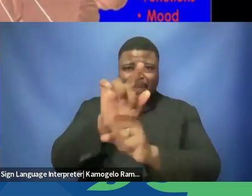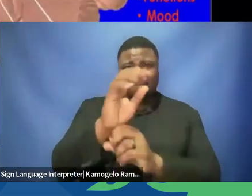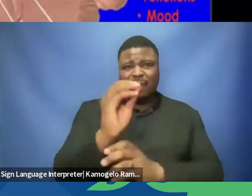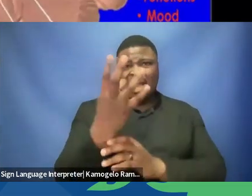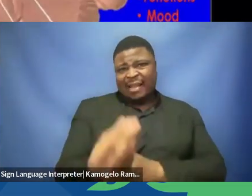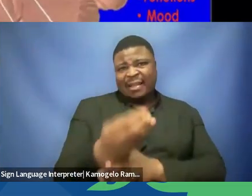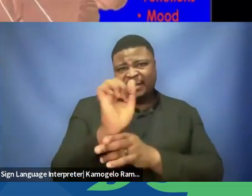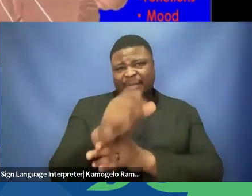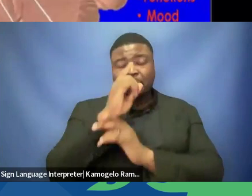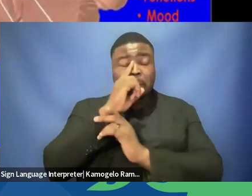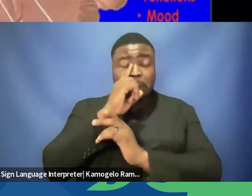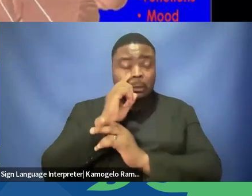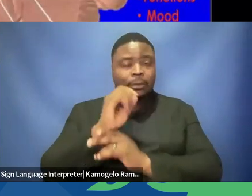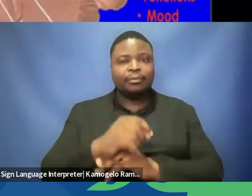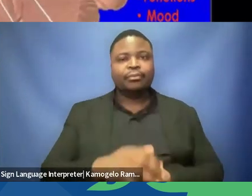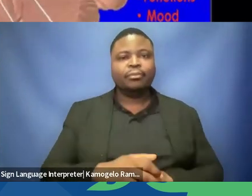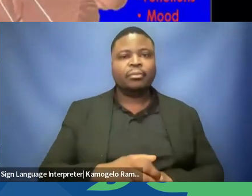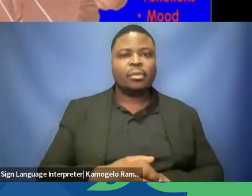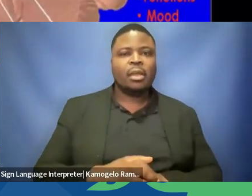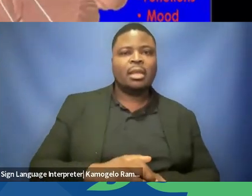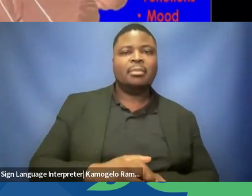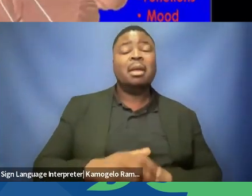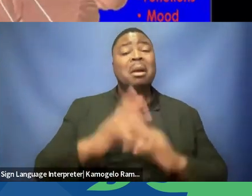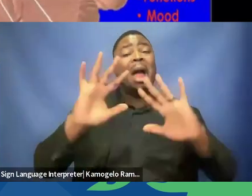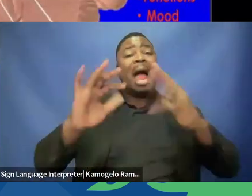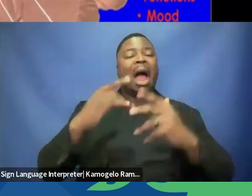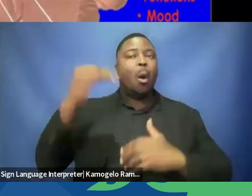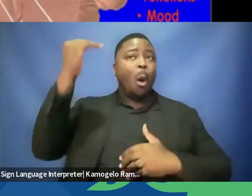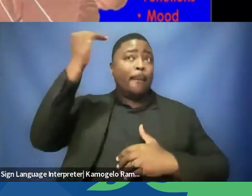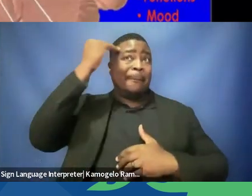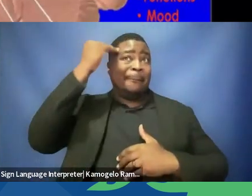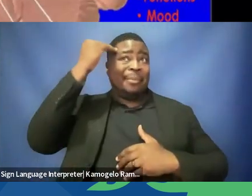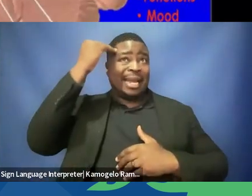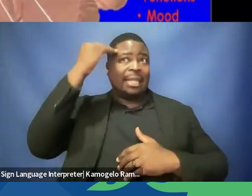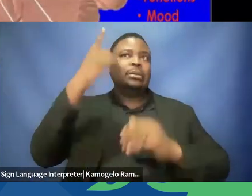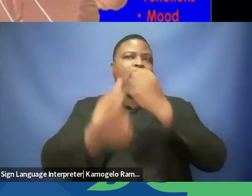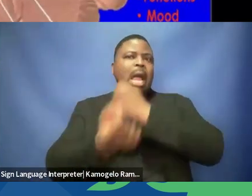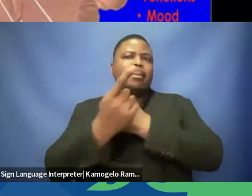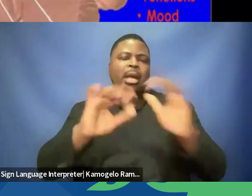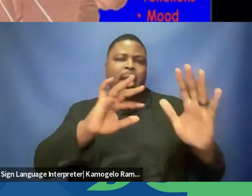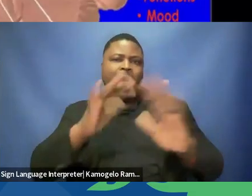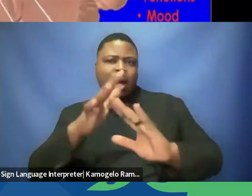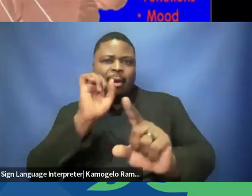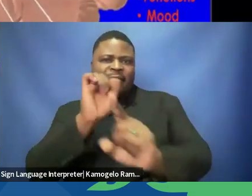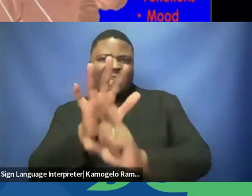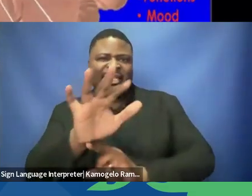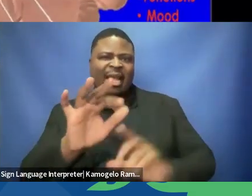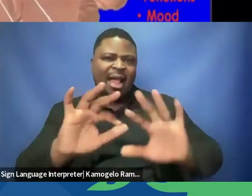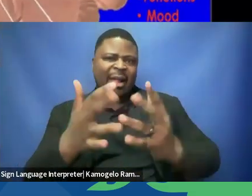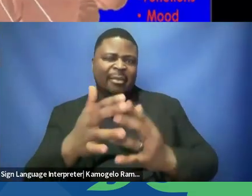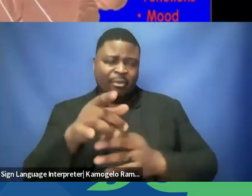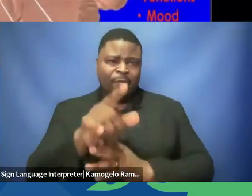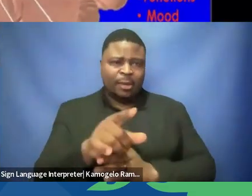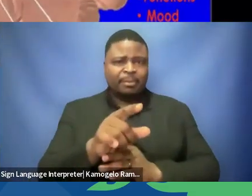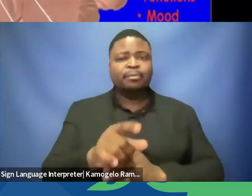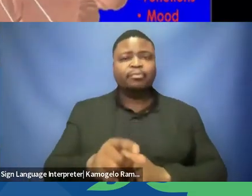they cause psychoactive reaction to the brain. So 3 of the components of this are caffeine. There is a